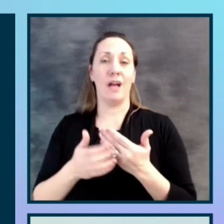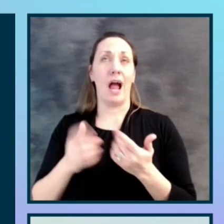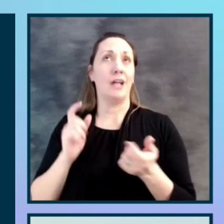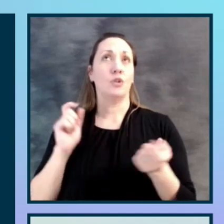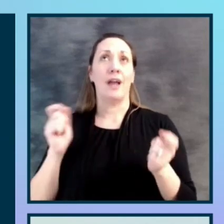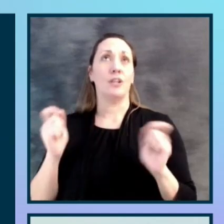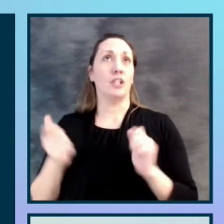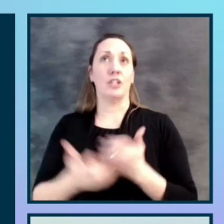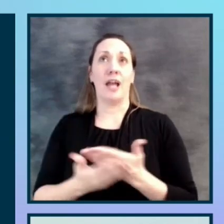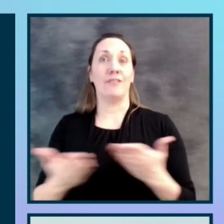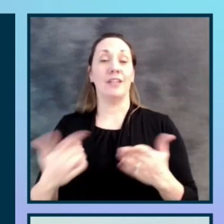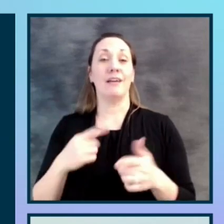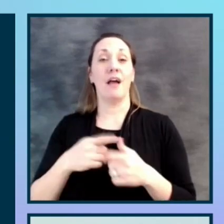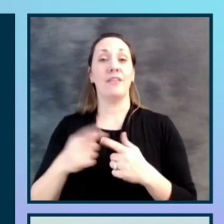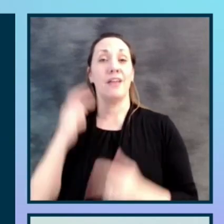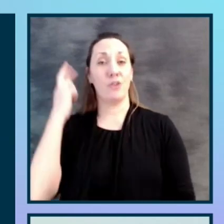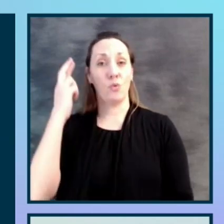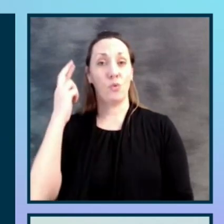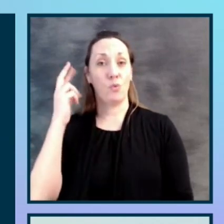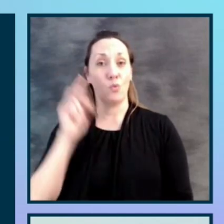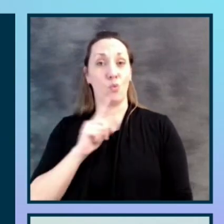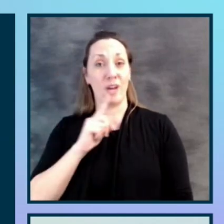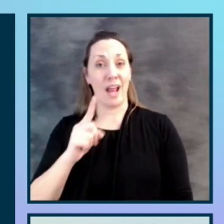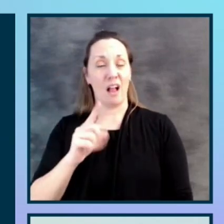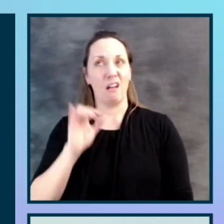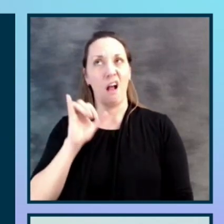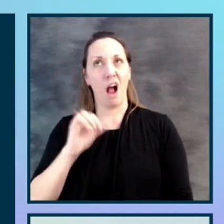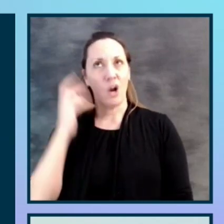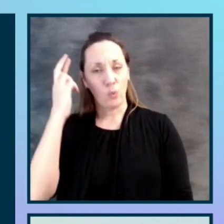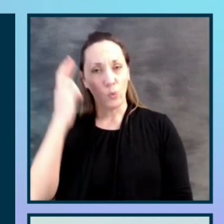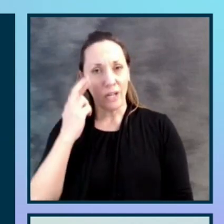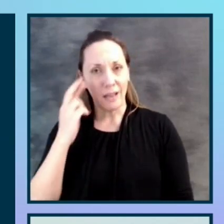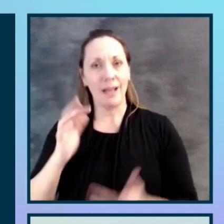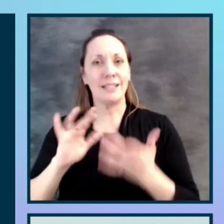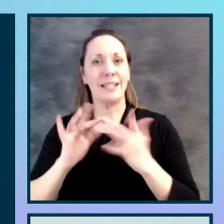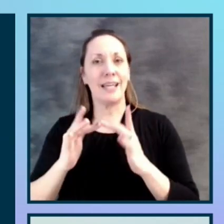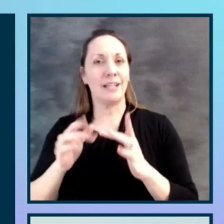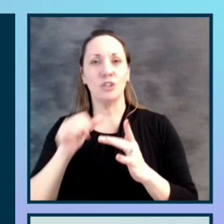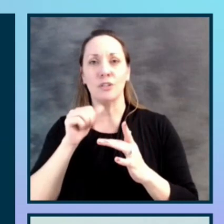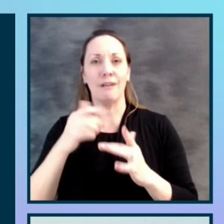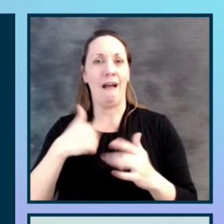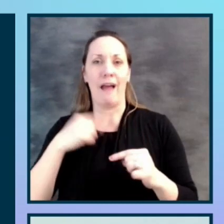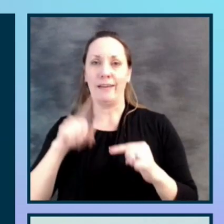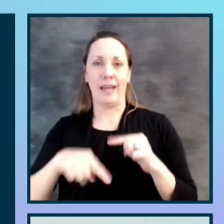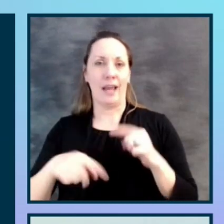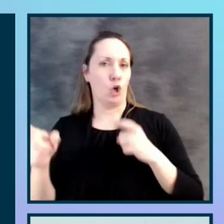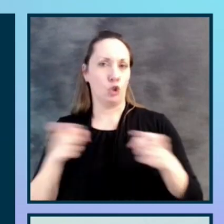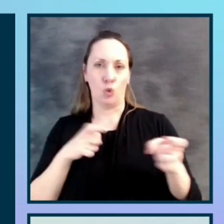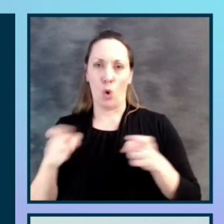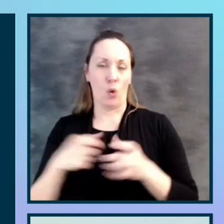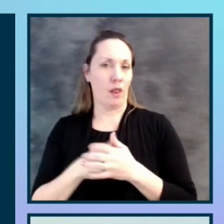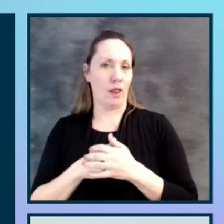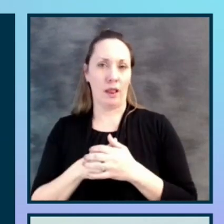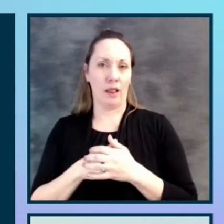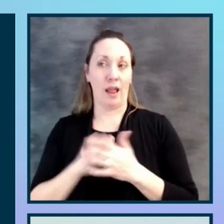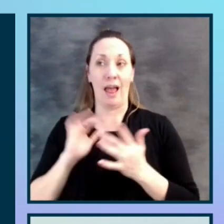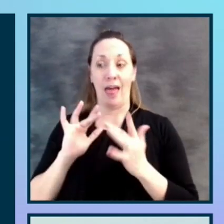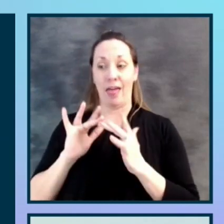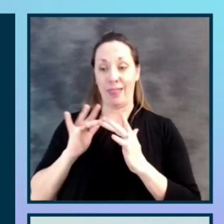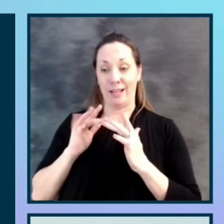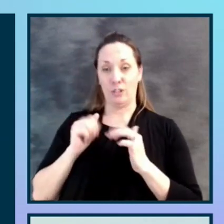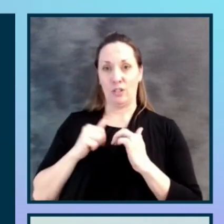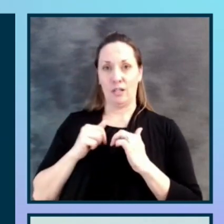And then the reality dawned on me. The internet is not under my control. The internet, which is an ocean